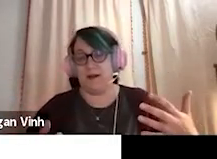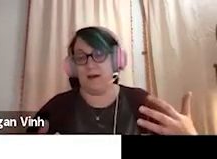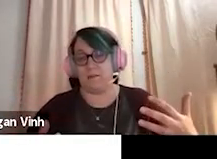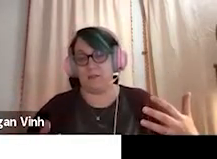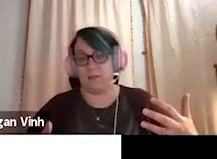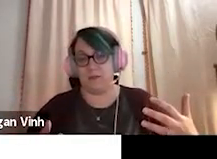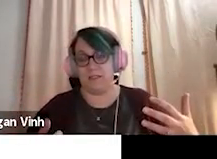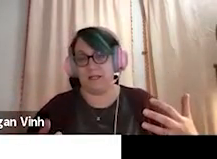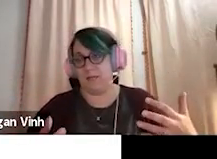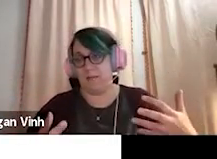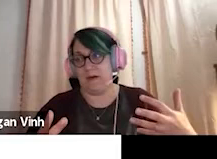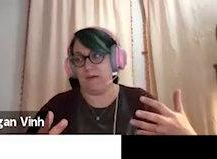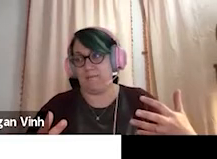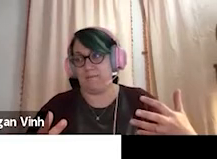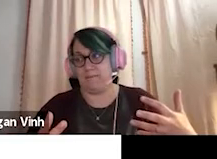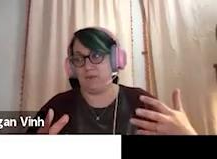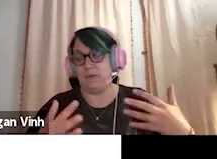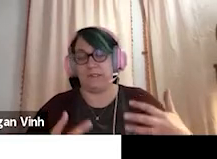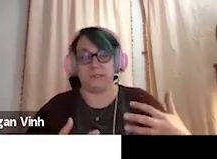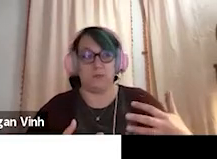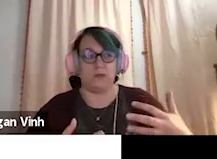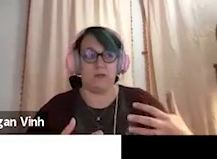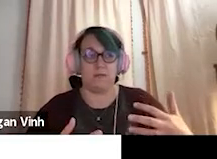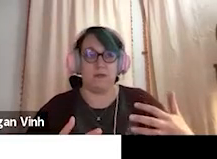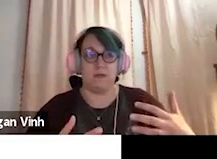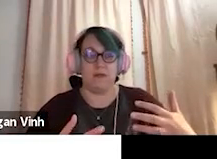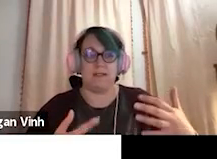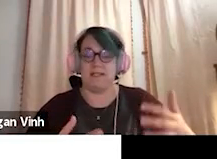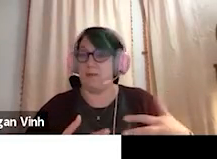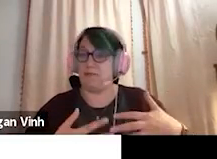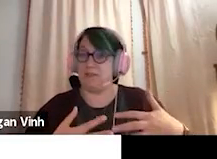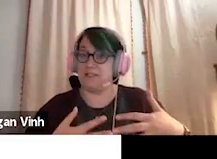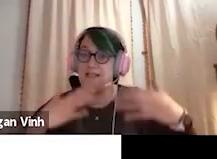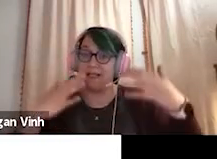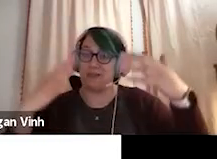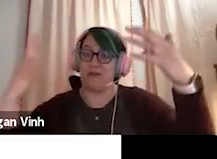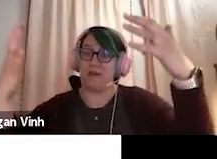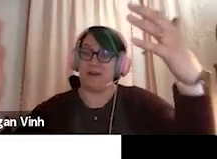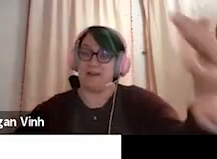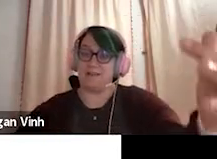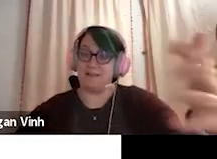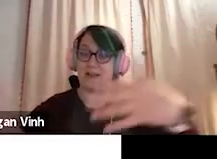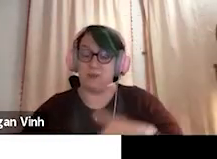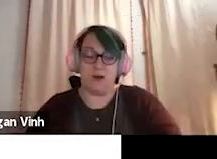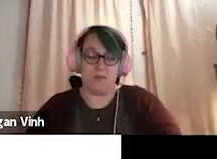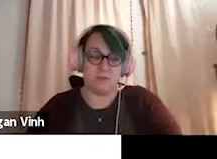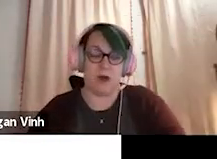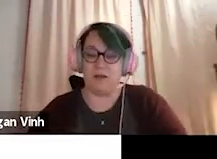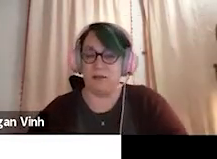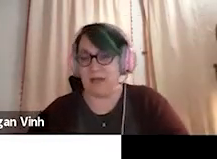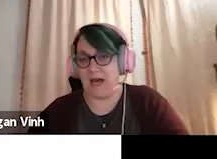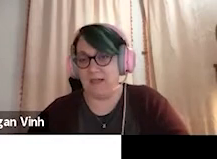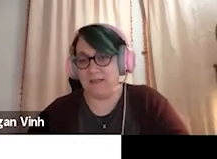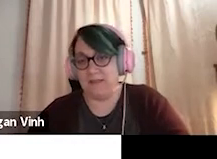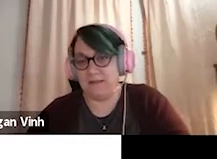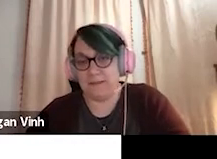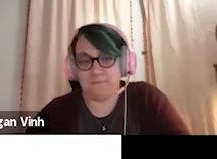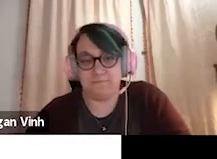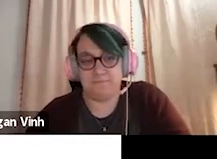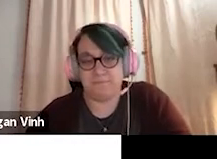experiences to set them to really support them and set them up for success when they're in K-12 as well and